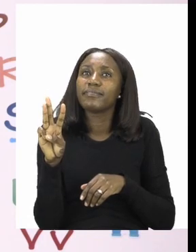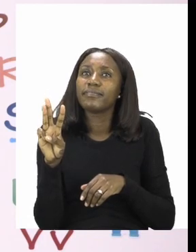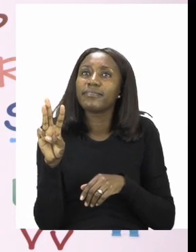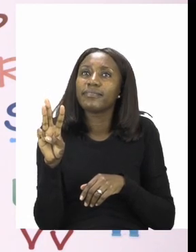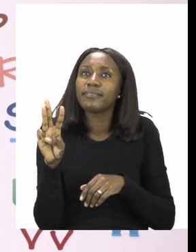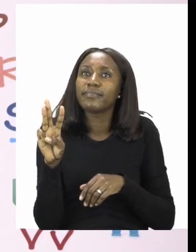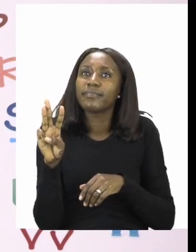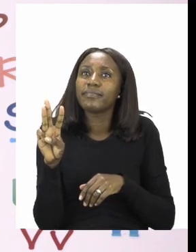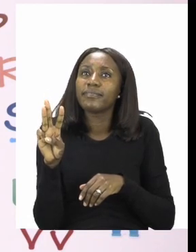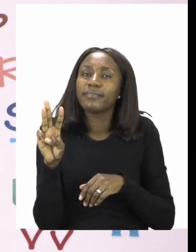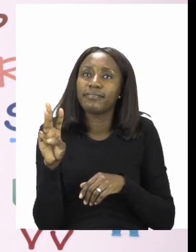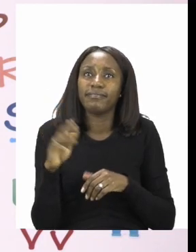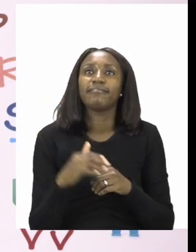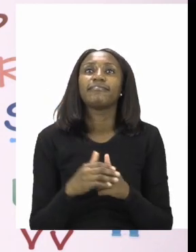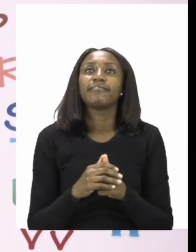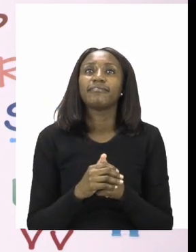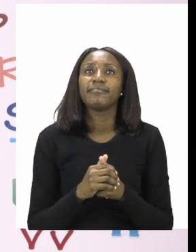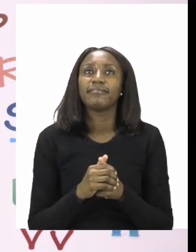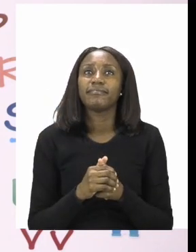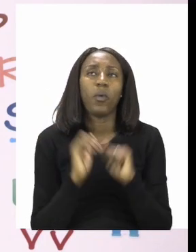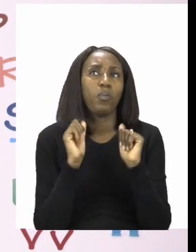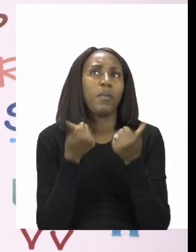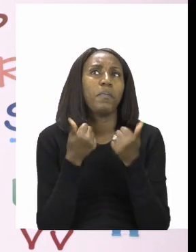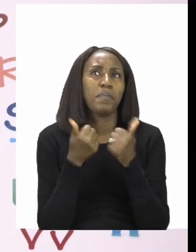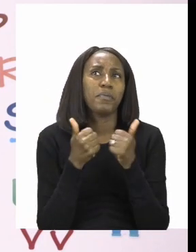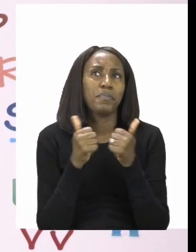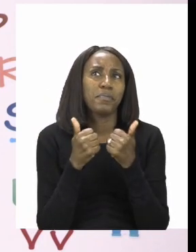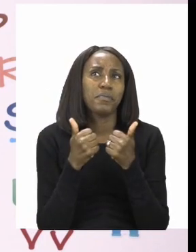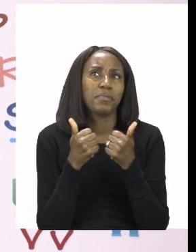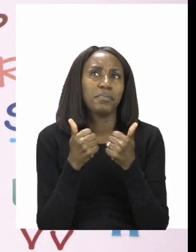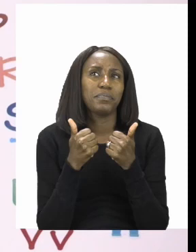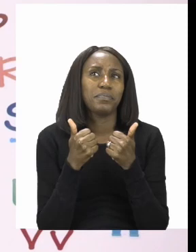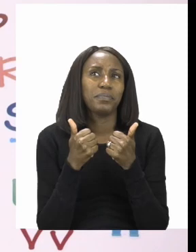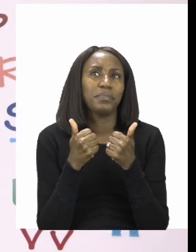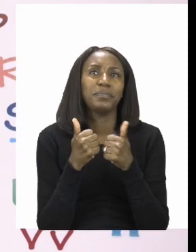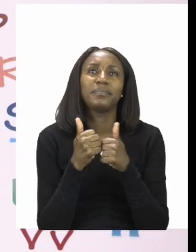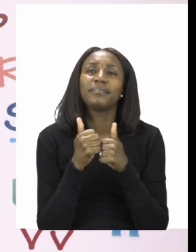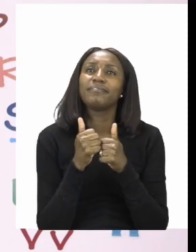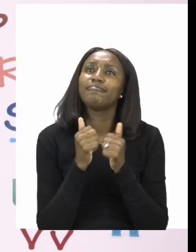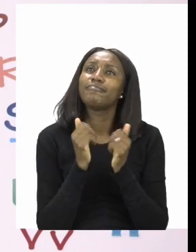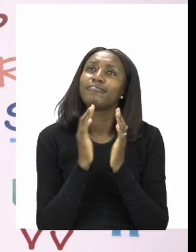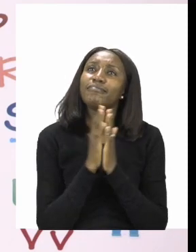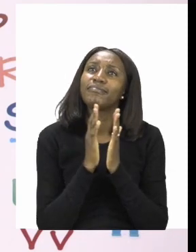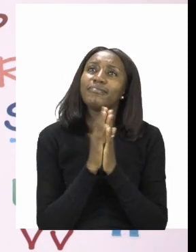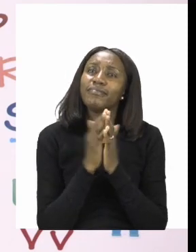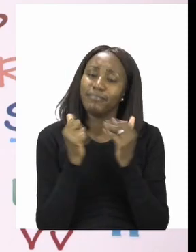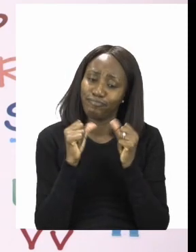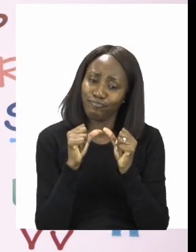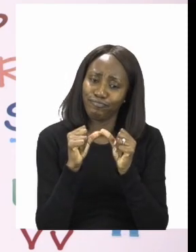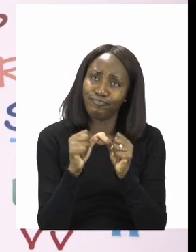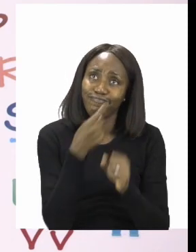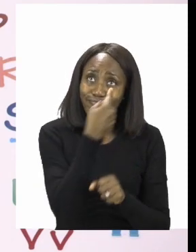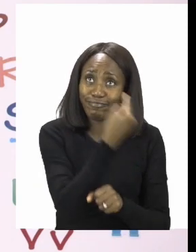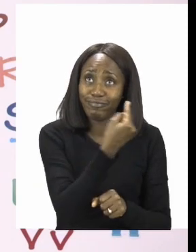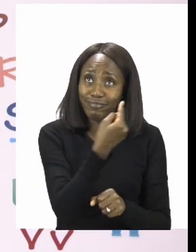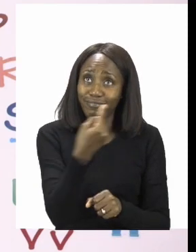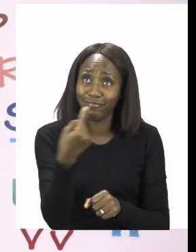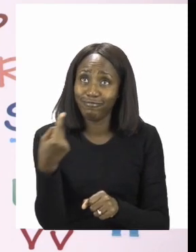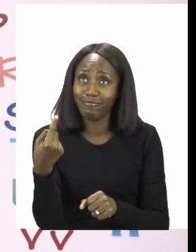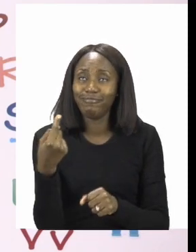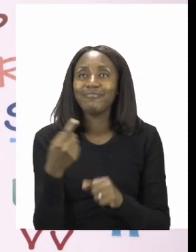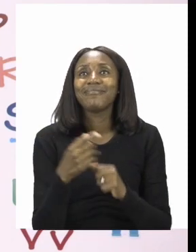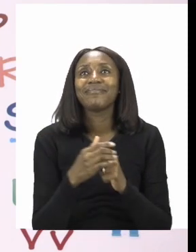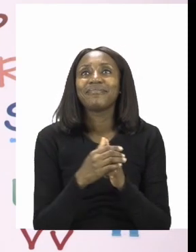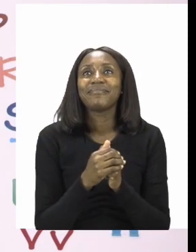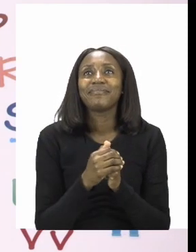3. Good job, everyone. I would like you to please continue the problem-solving sums.